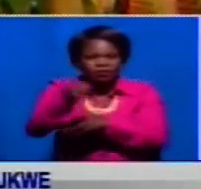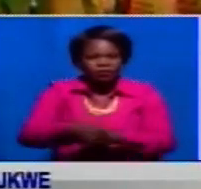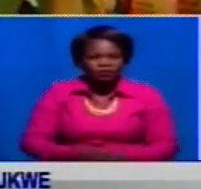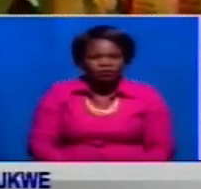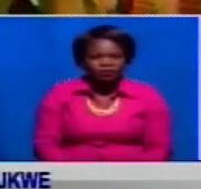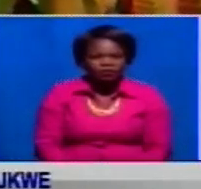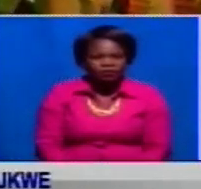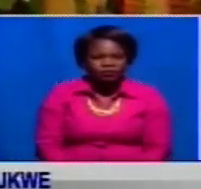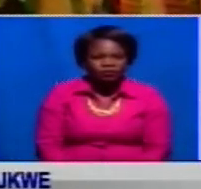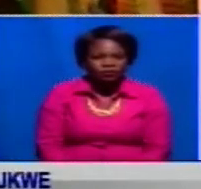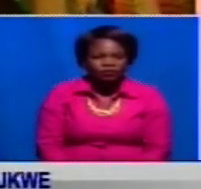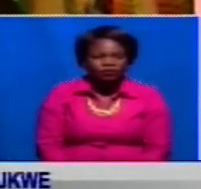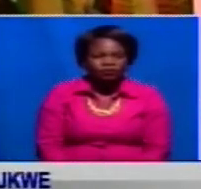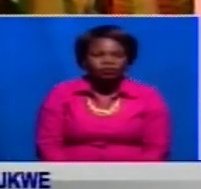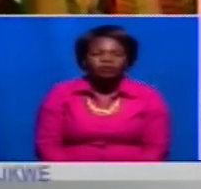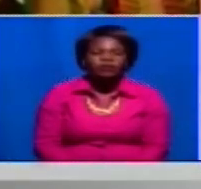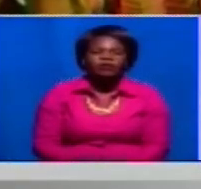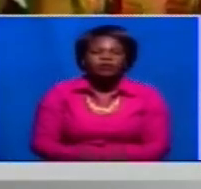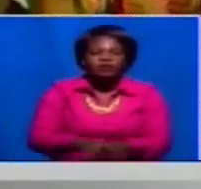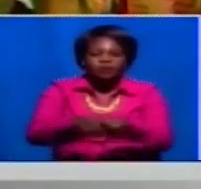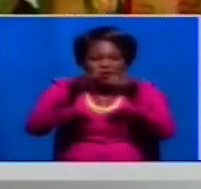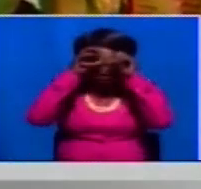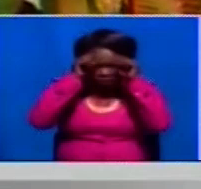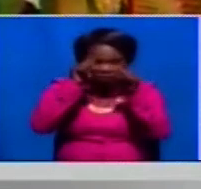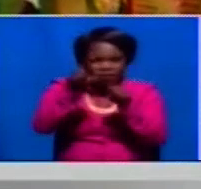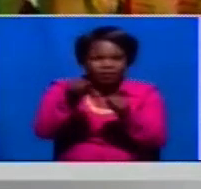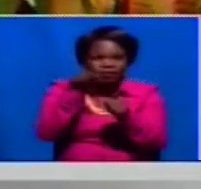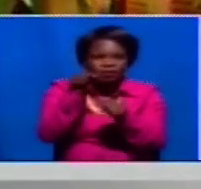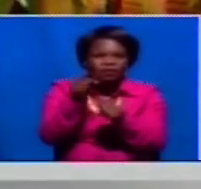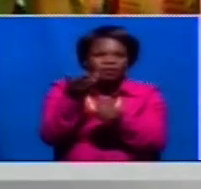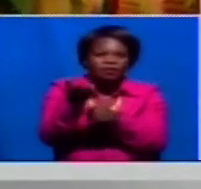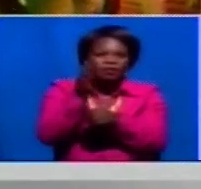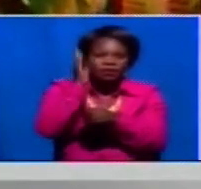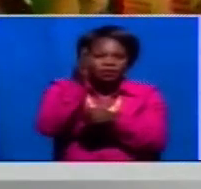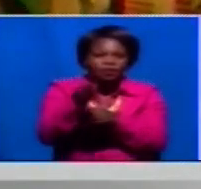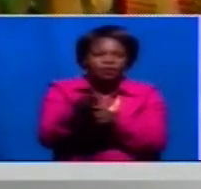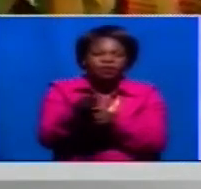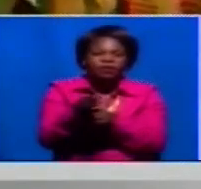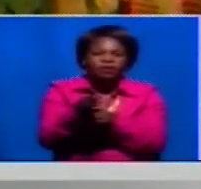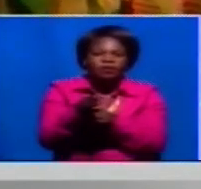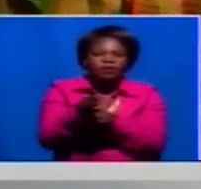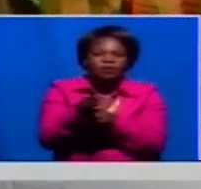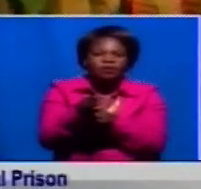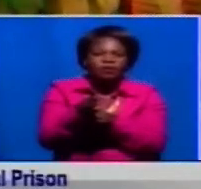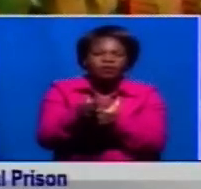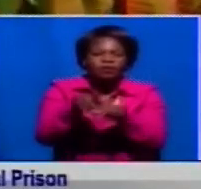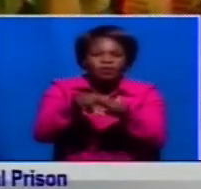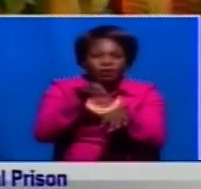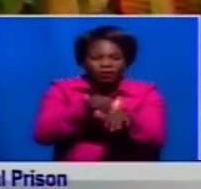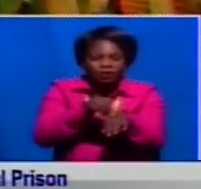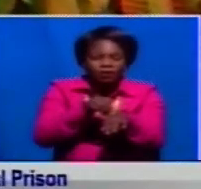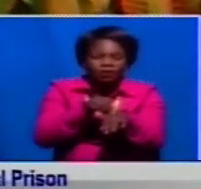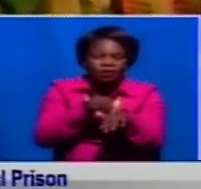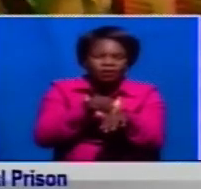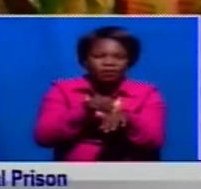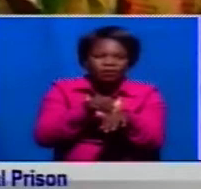We would like to go to the President-elect, President Edgar Lungu. He's going to preside over a very divided nation. I think these elections have divided